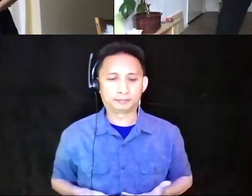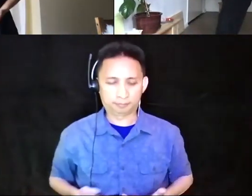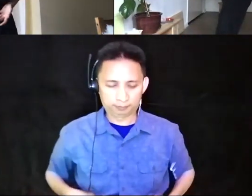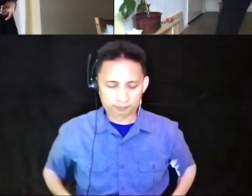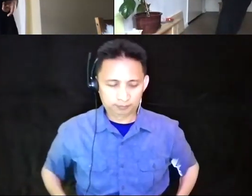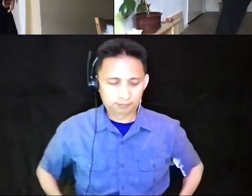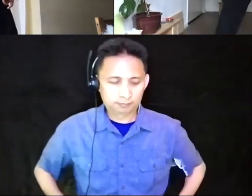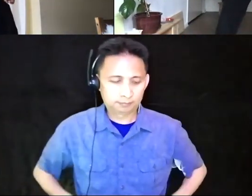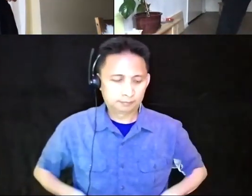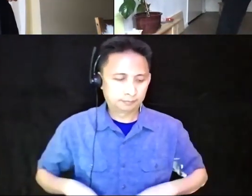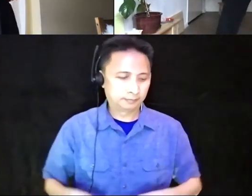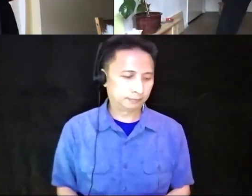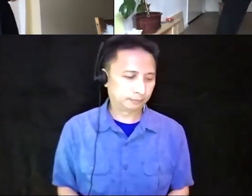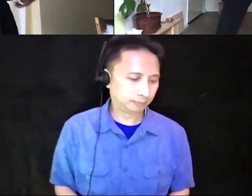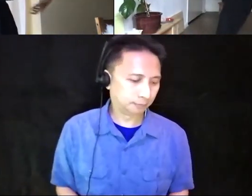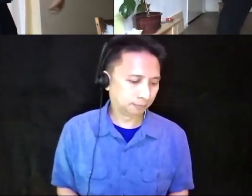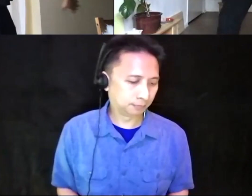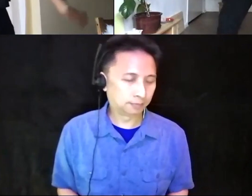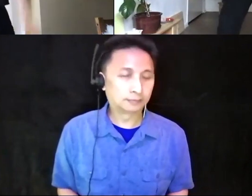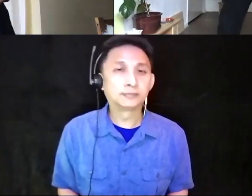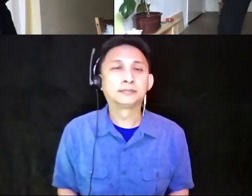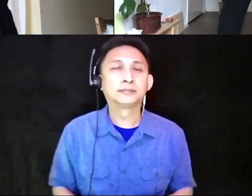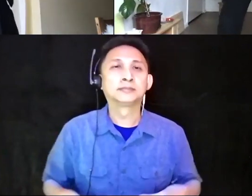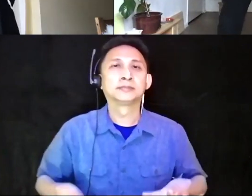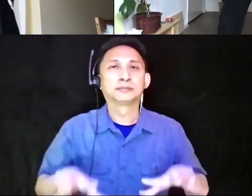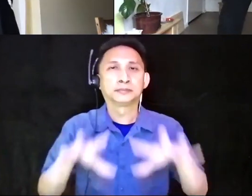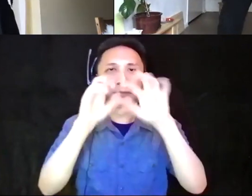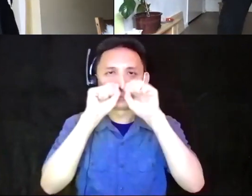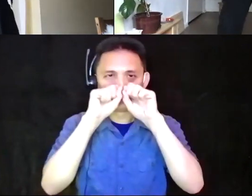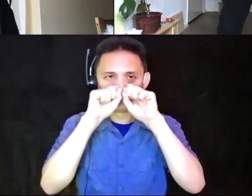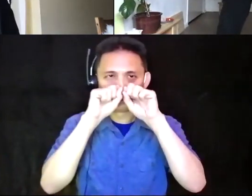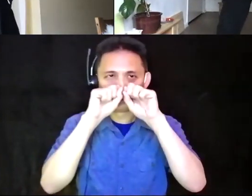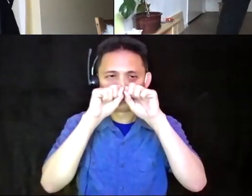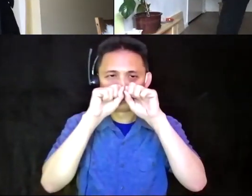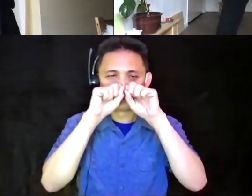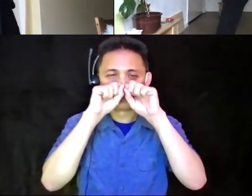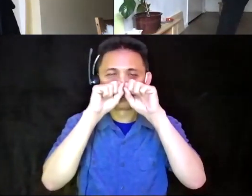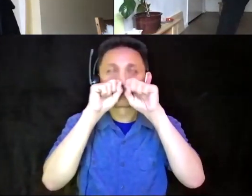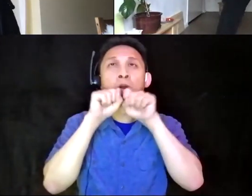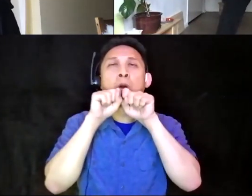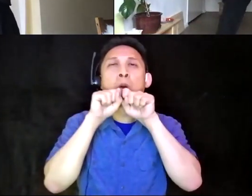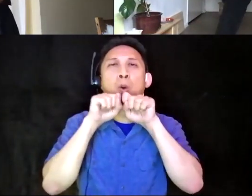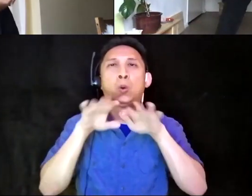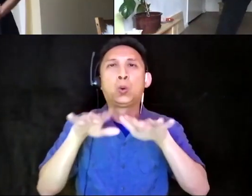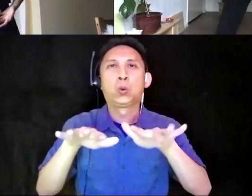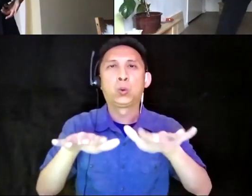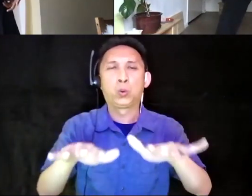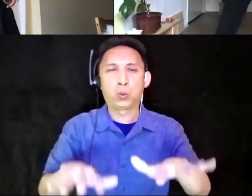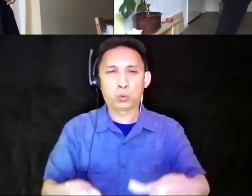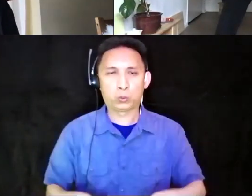the hips. Breathing in and out.